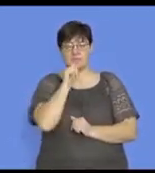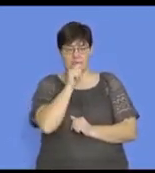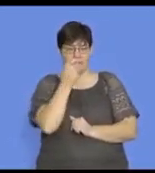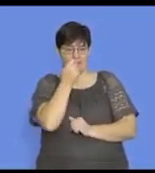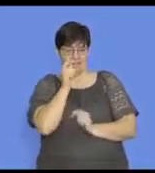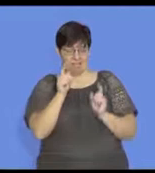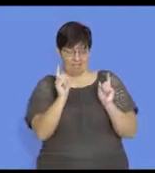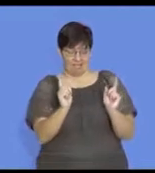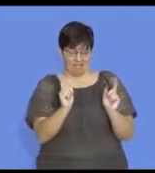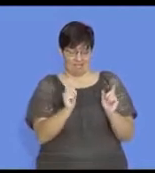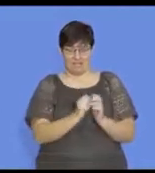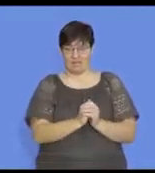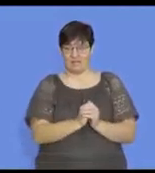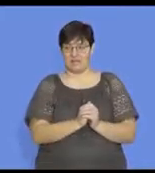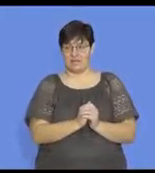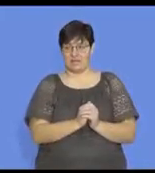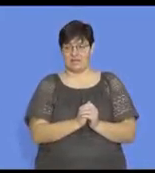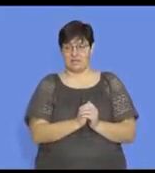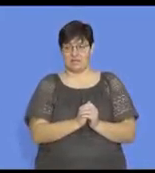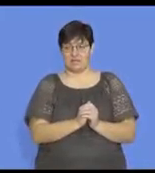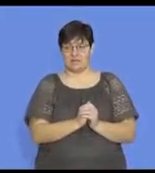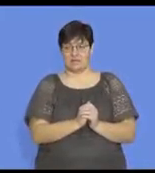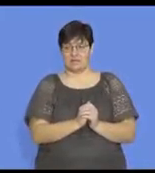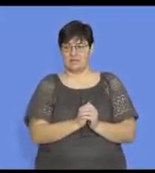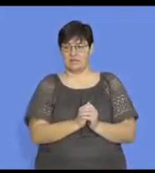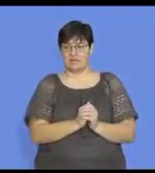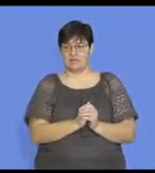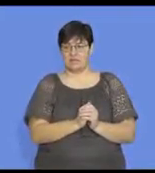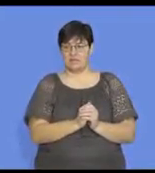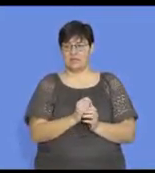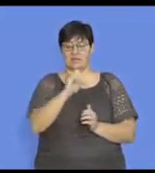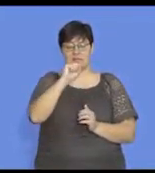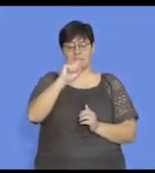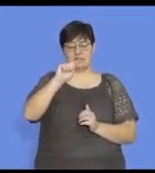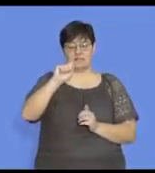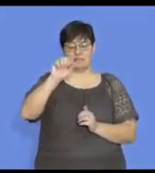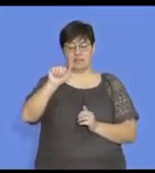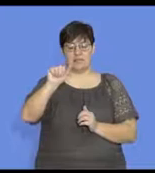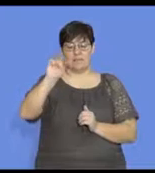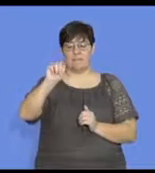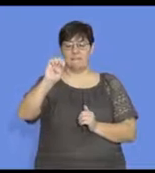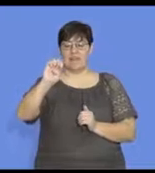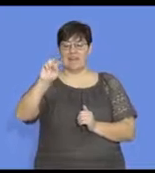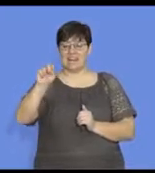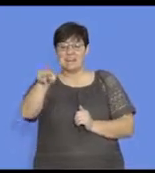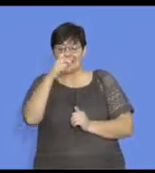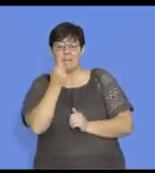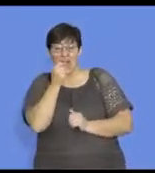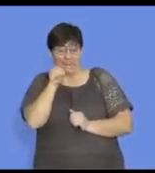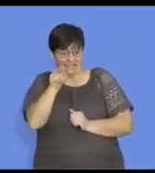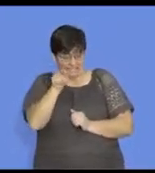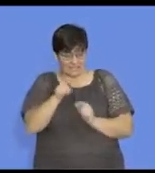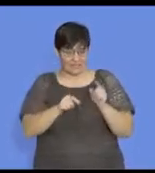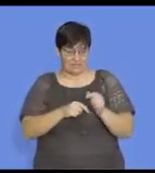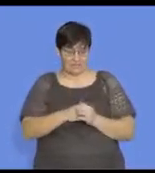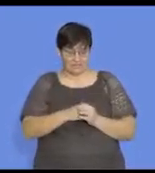Have a look. Stamen. All right, it's the male part of the plant. And what does this produce? I don't know